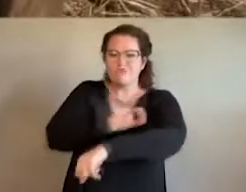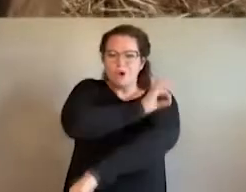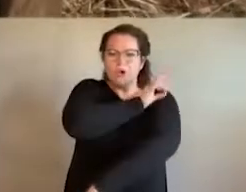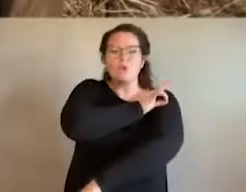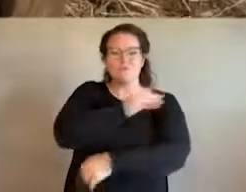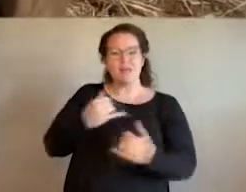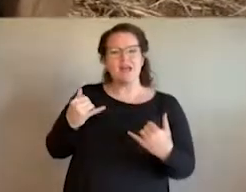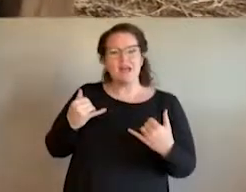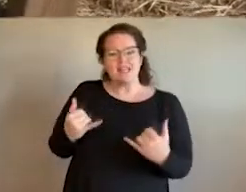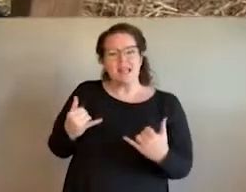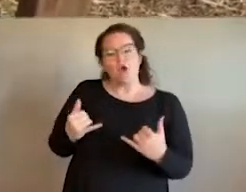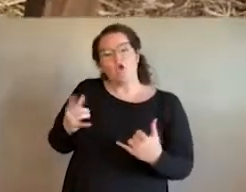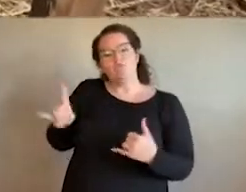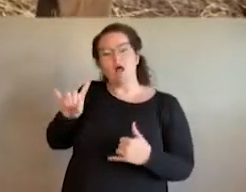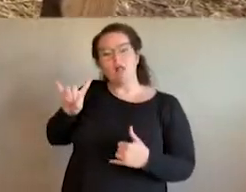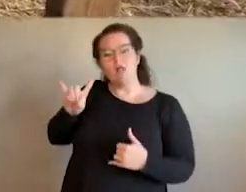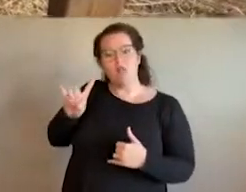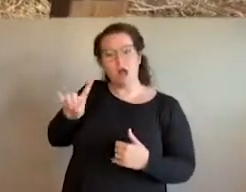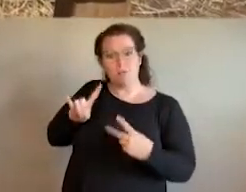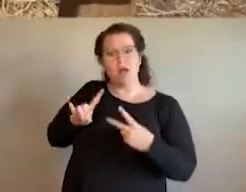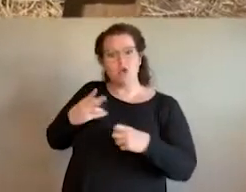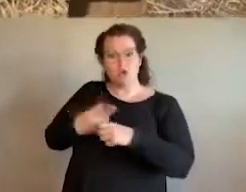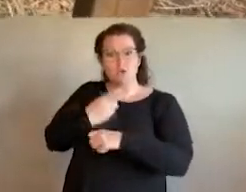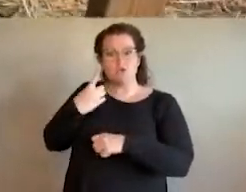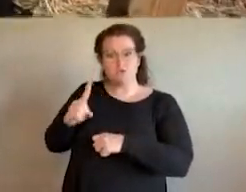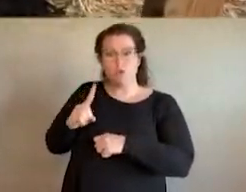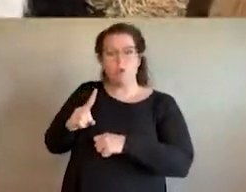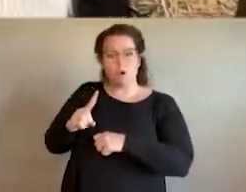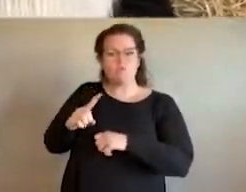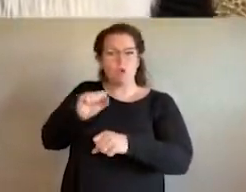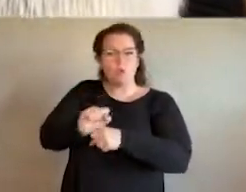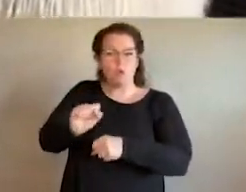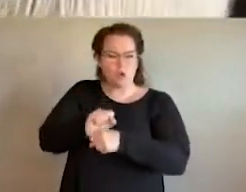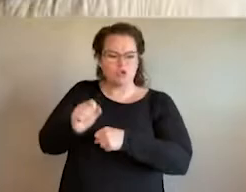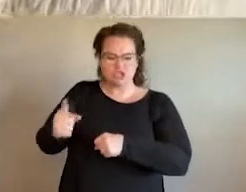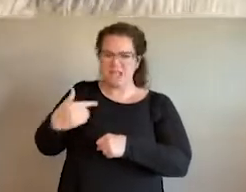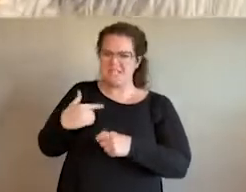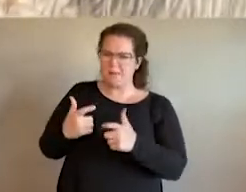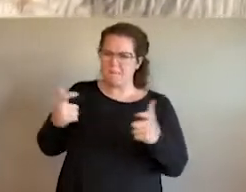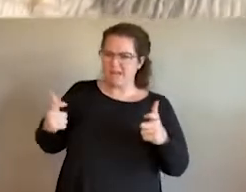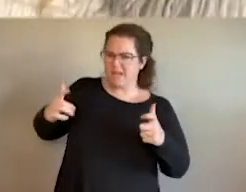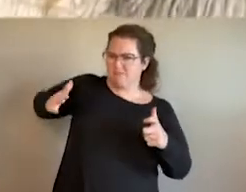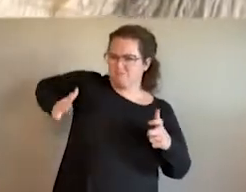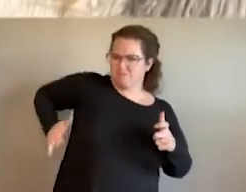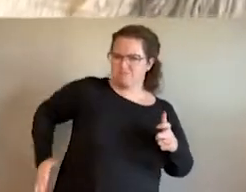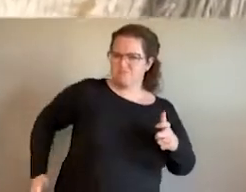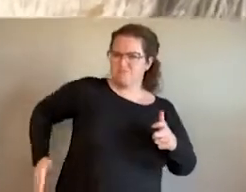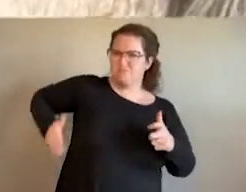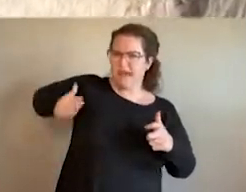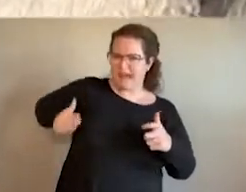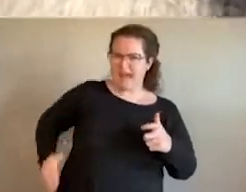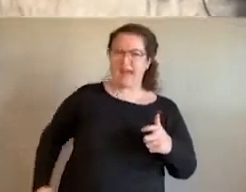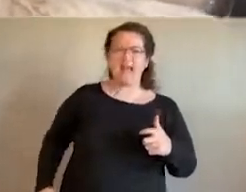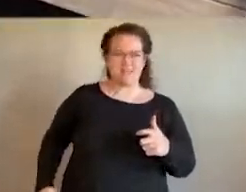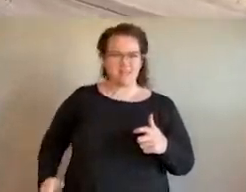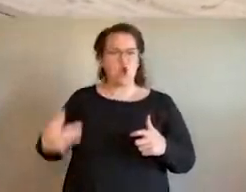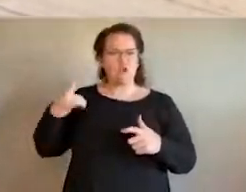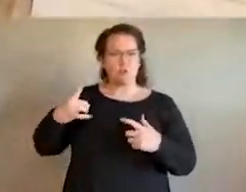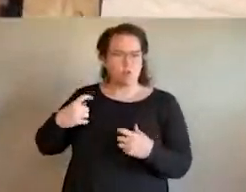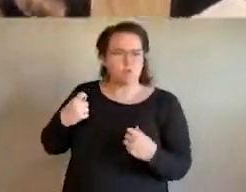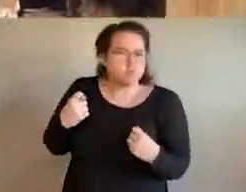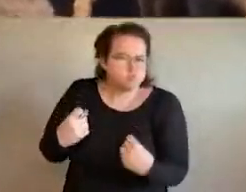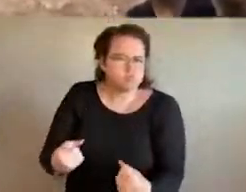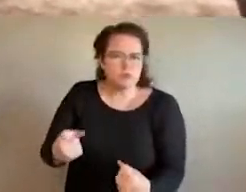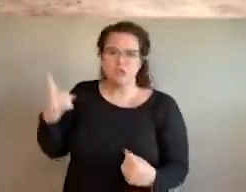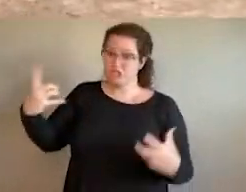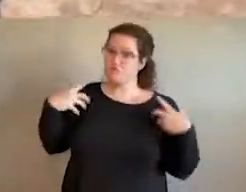animals, so they have a lot stronger backs. She actually has like a big plate along her back. Hi, baby. So she has a big plate along her